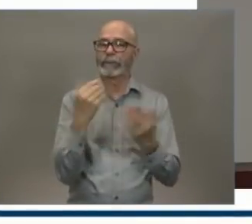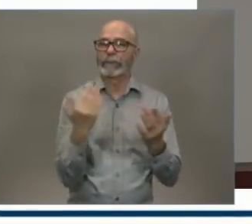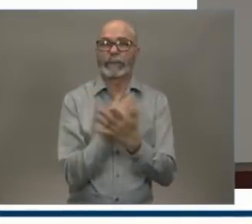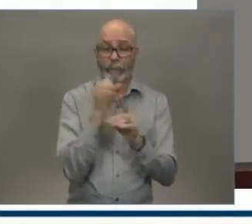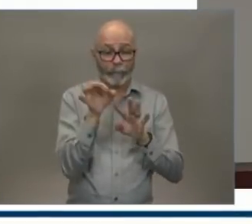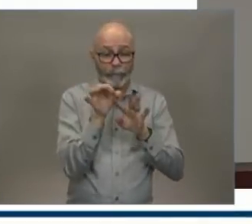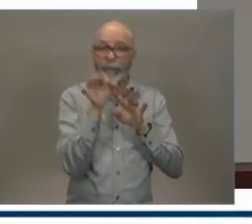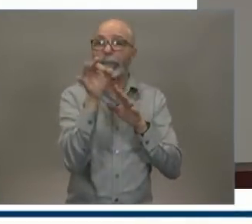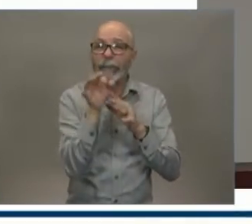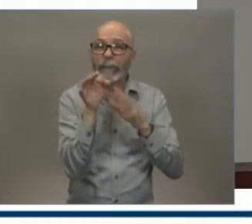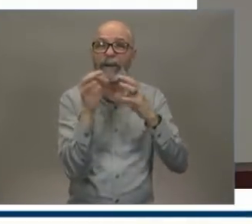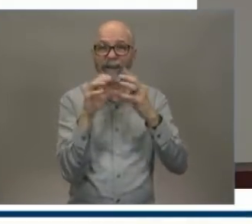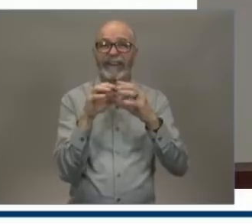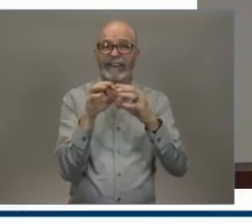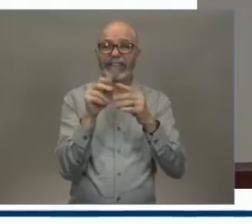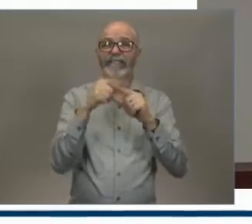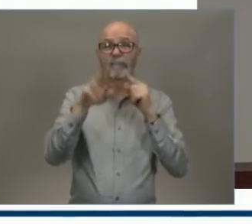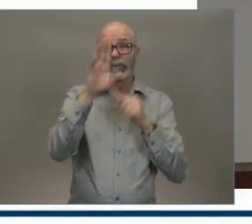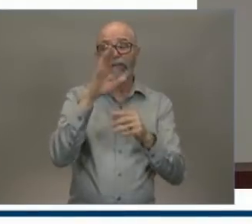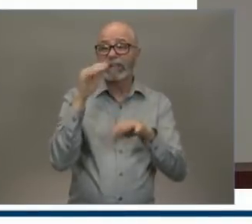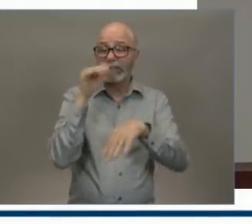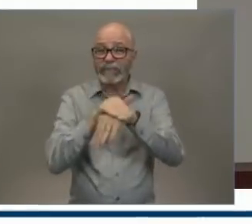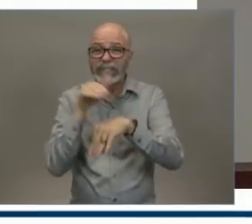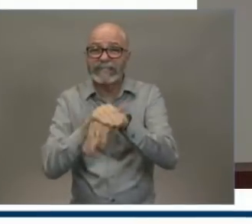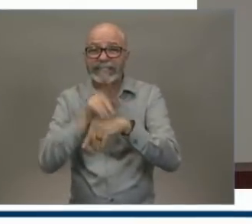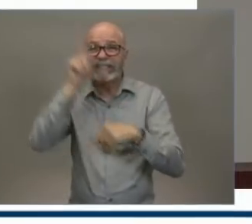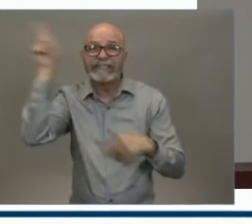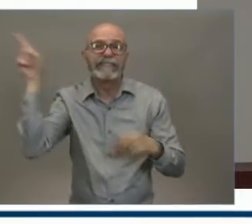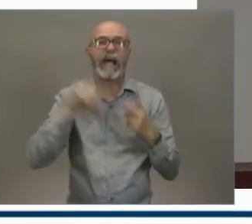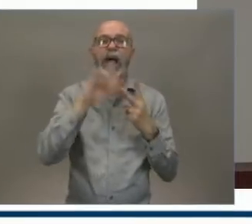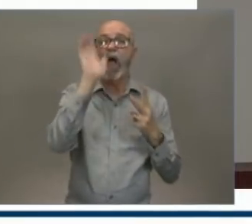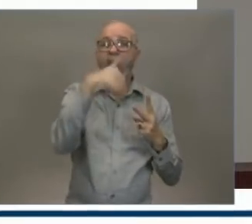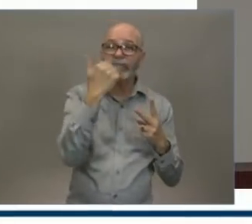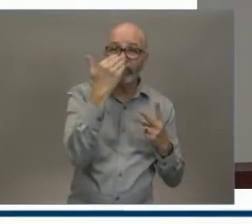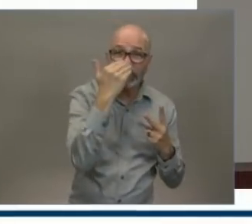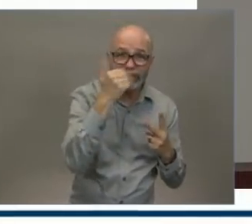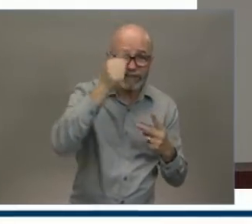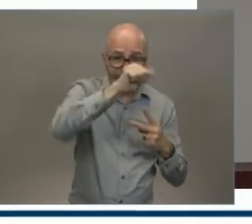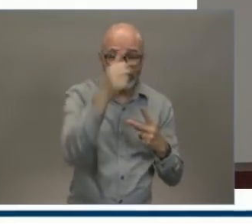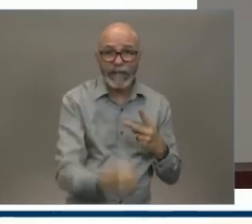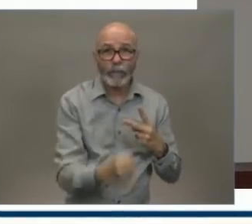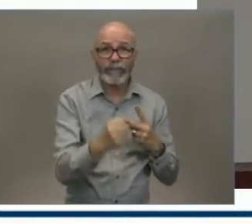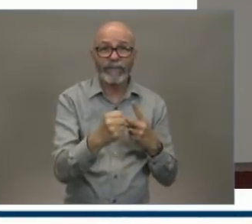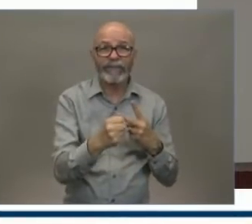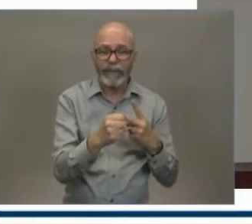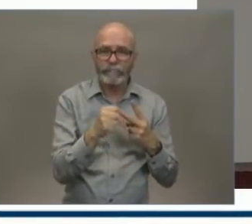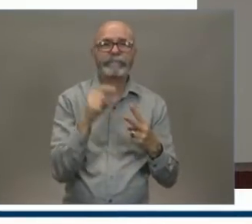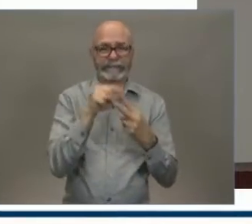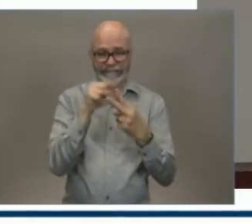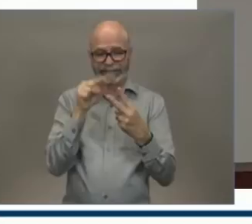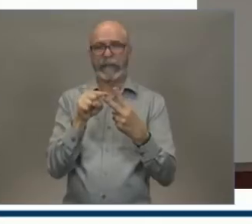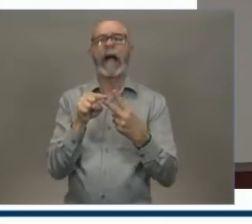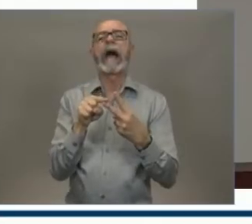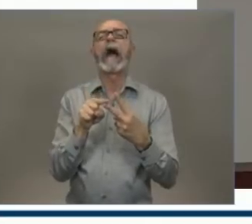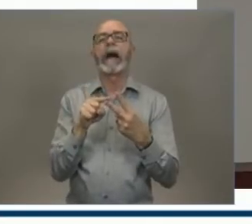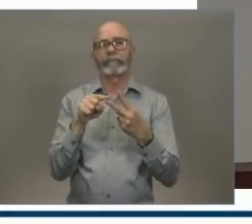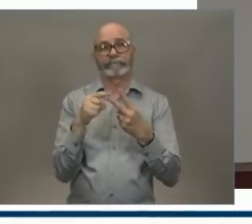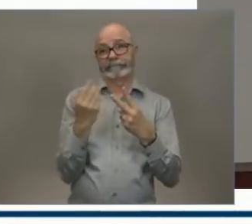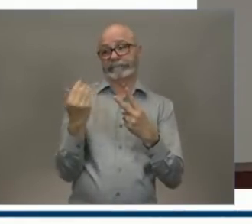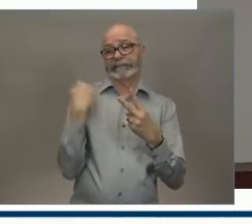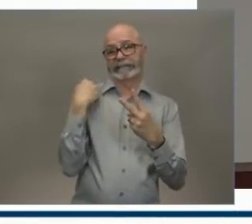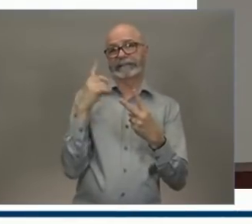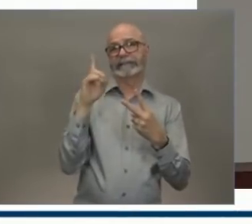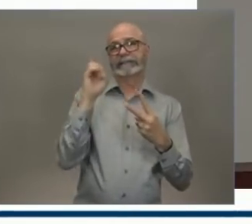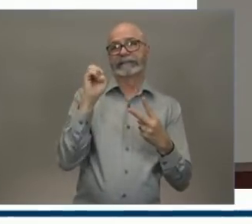African variant. And these cases, the testing was done in December. And as the Premier said, both of cases were related to